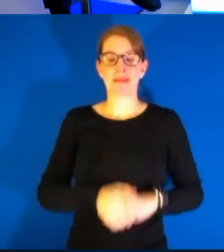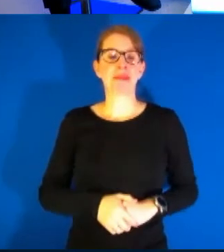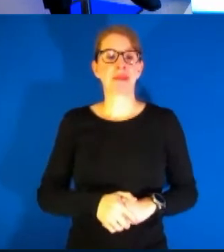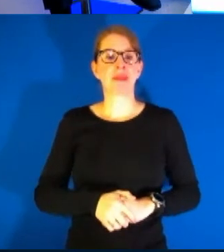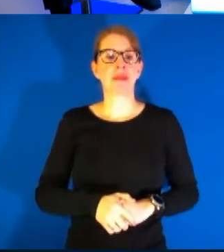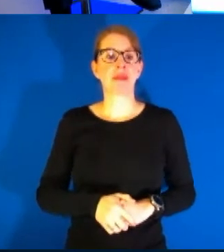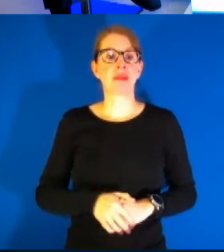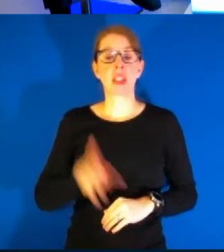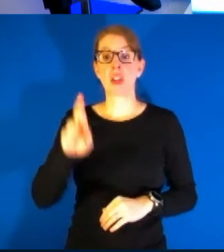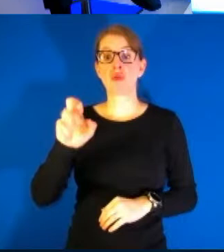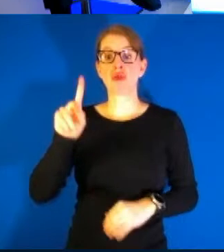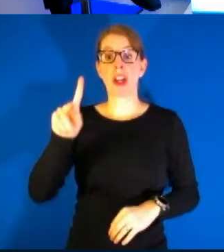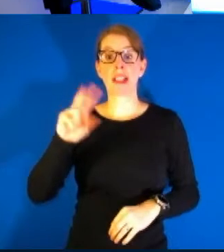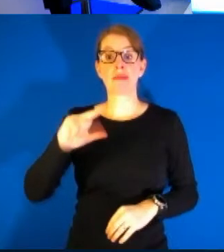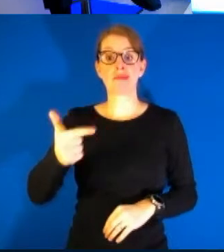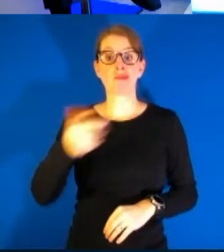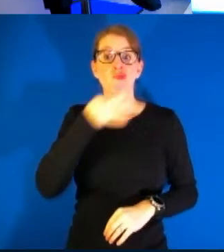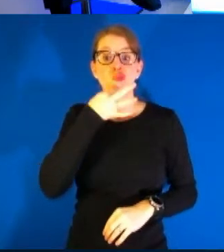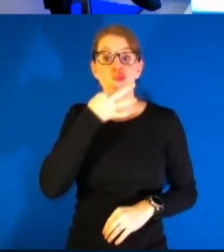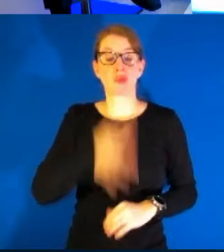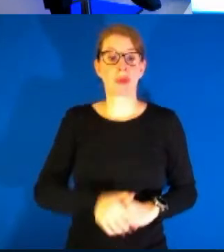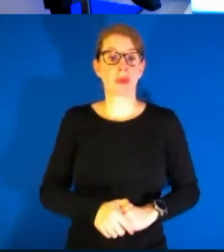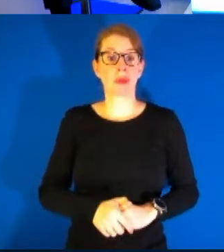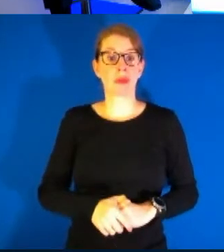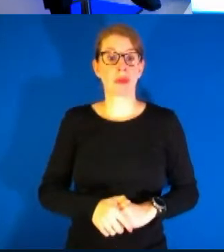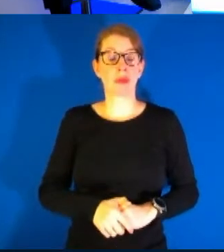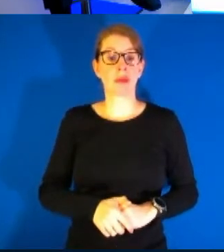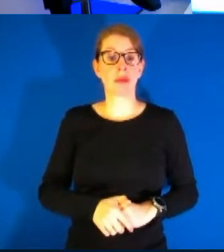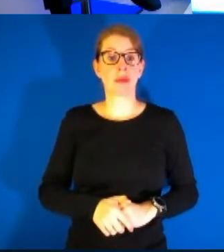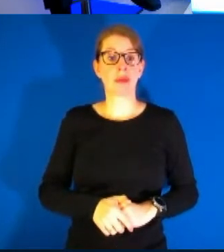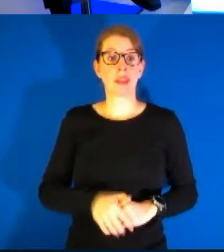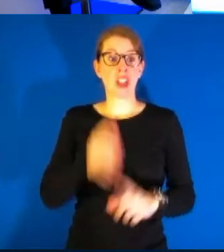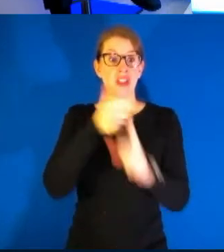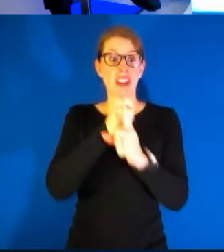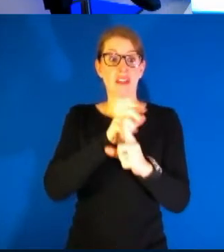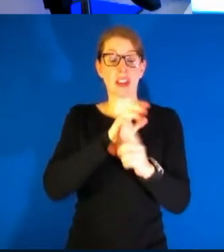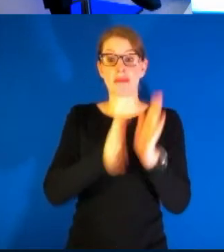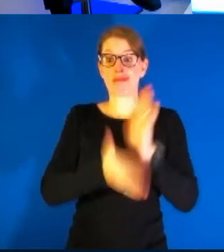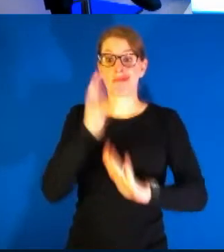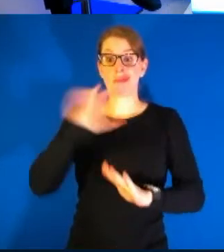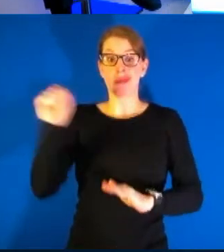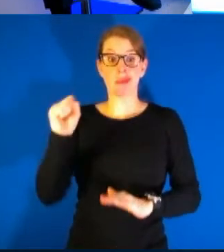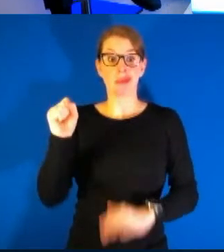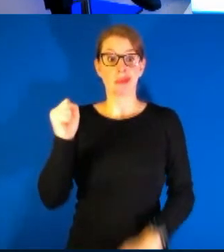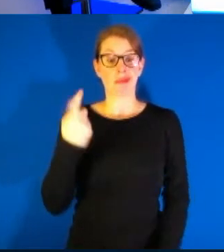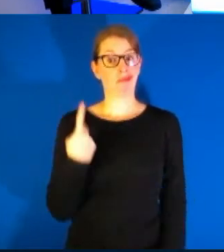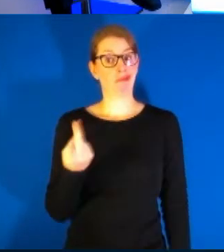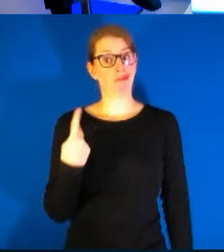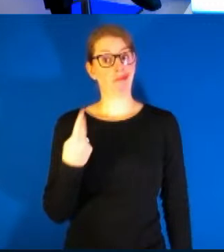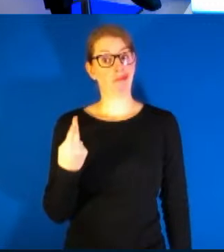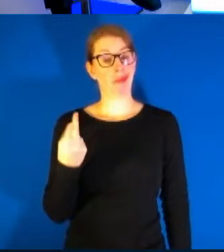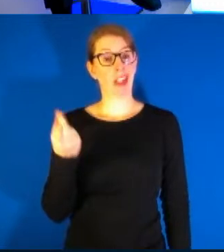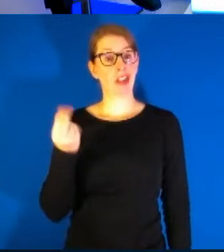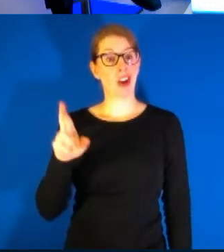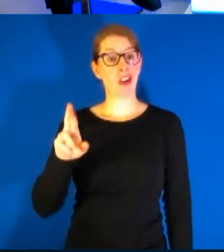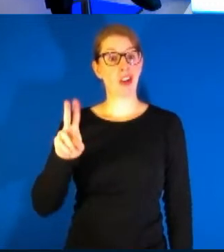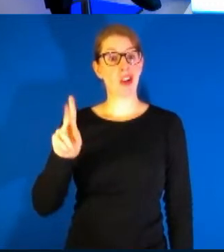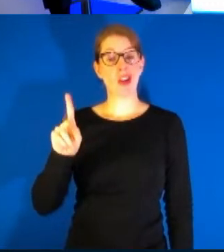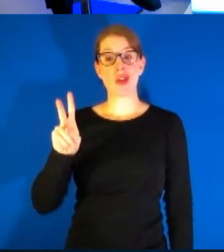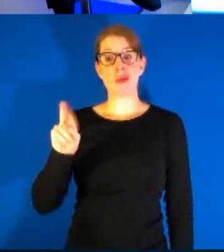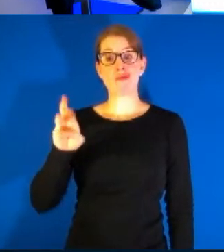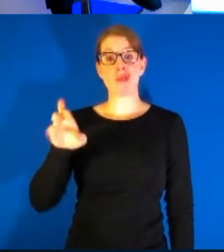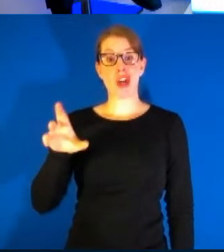I'm going to get to you here in just a second because I know I'm going to lose you here, and then it'll just be down to us, Dr. Kumer and Dr. Hawkinson. Okay,